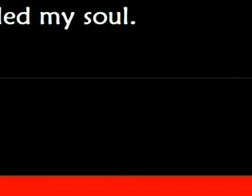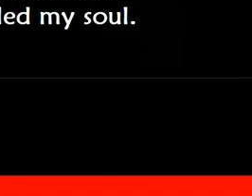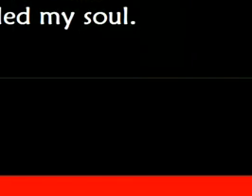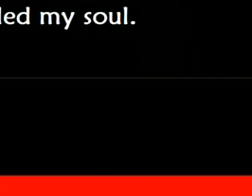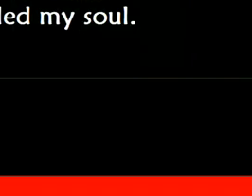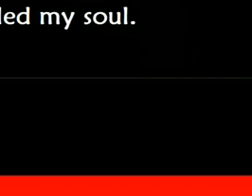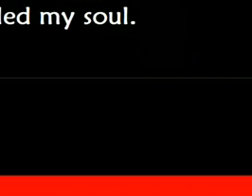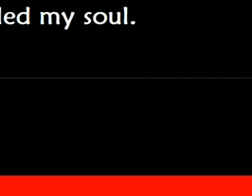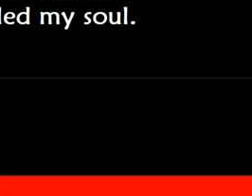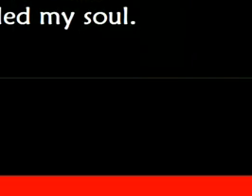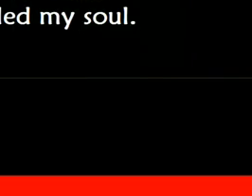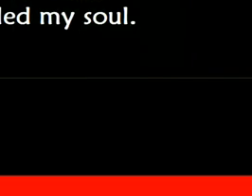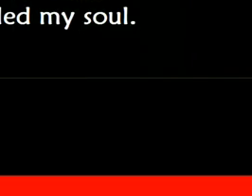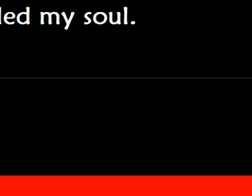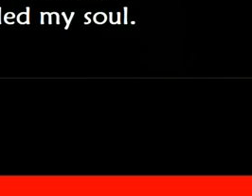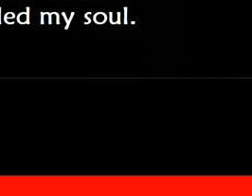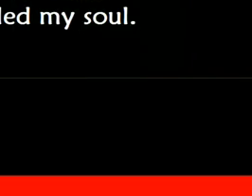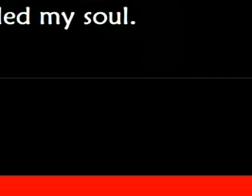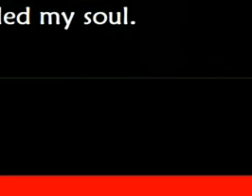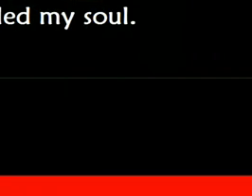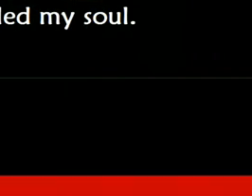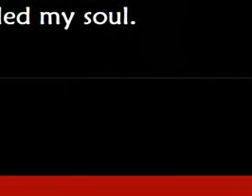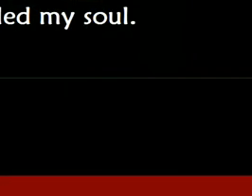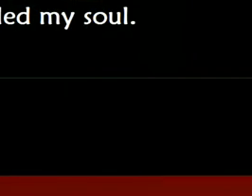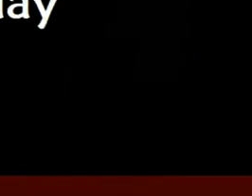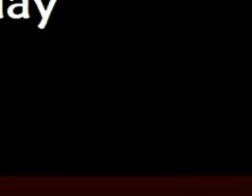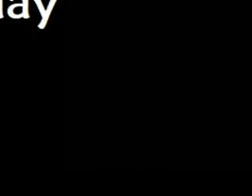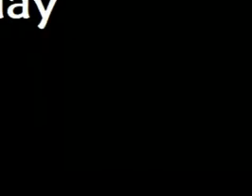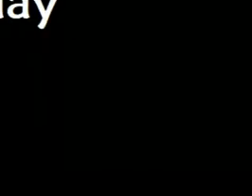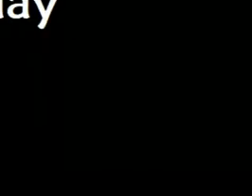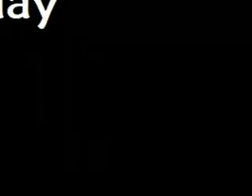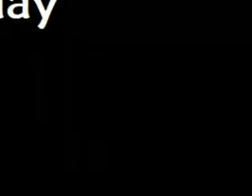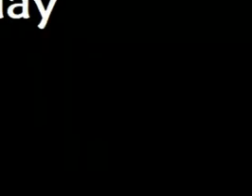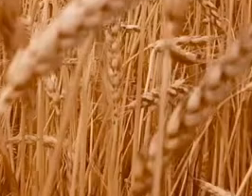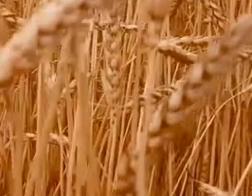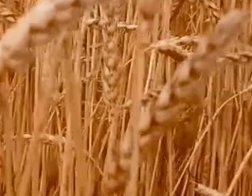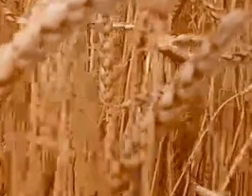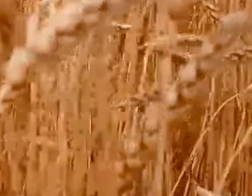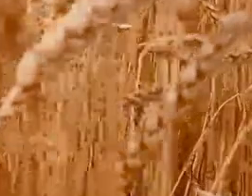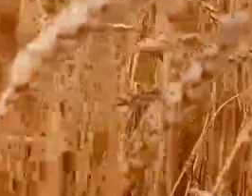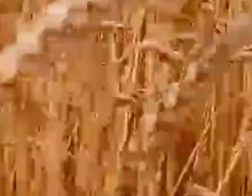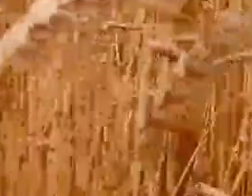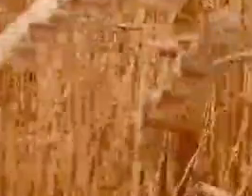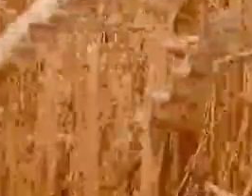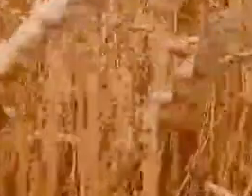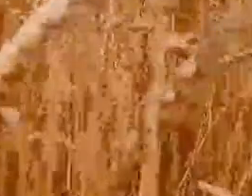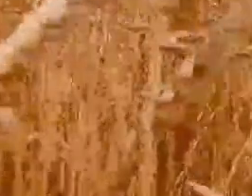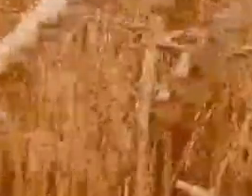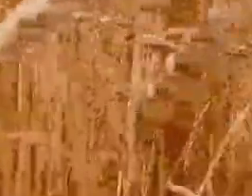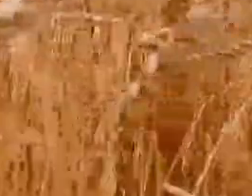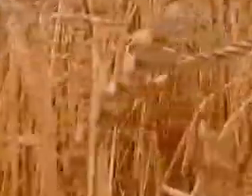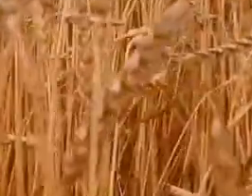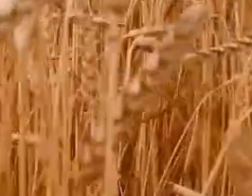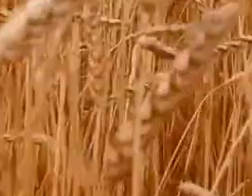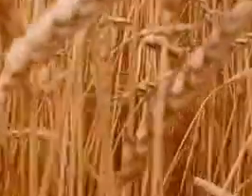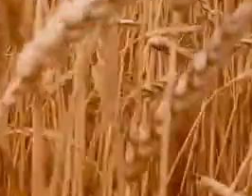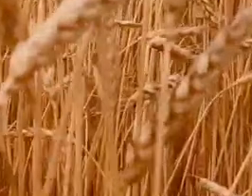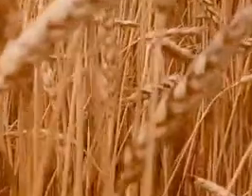Glory my soul amen and when the cross